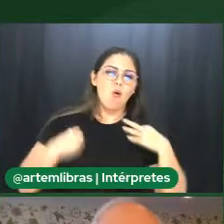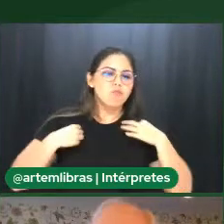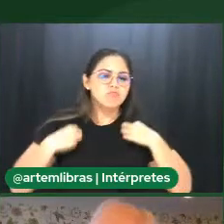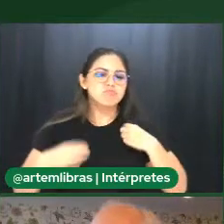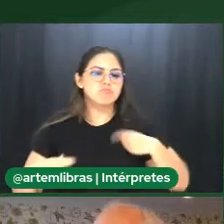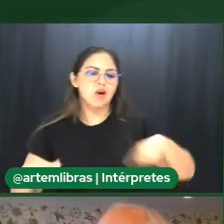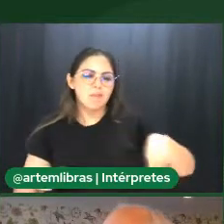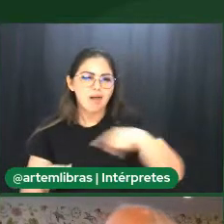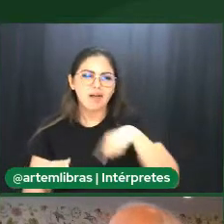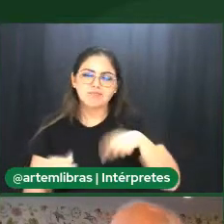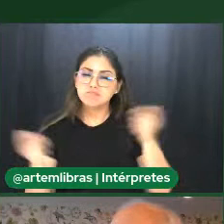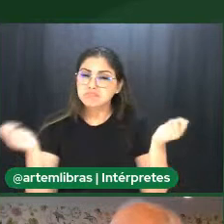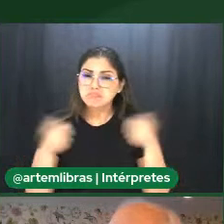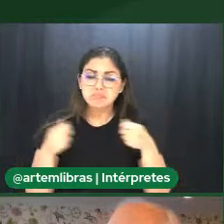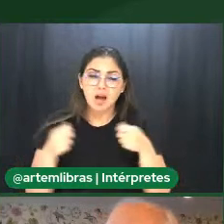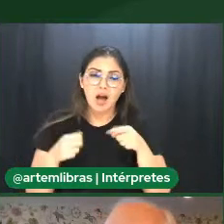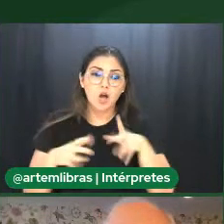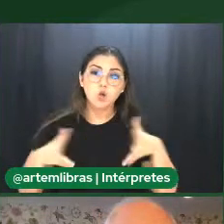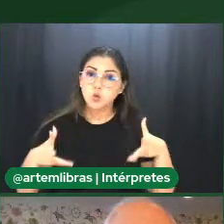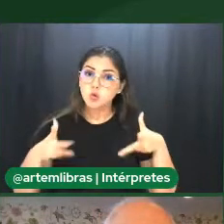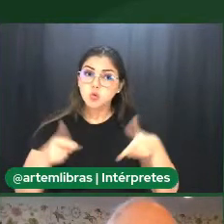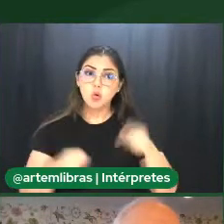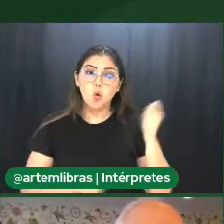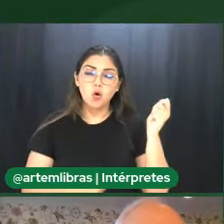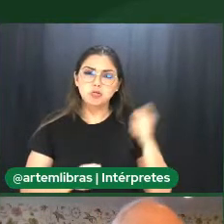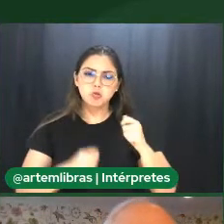they can be more efficient for your